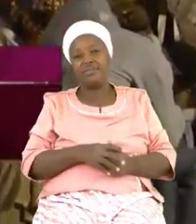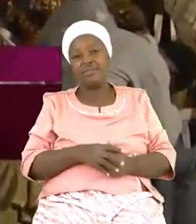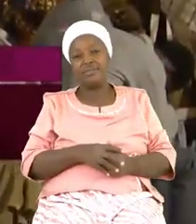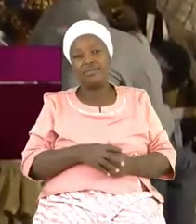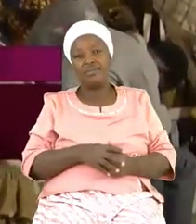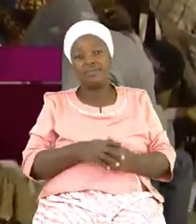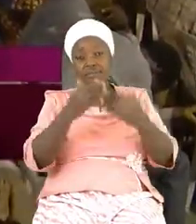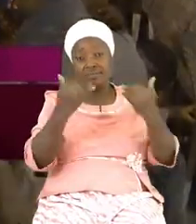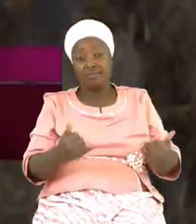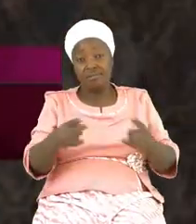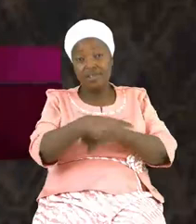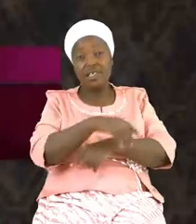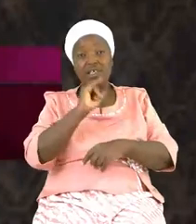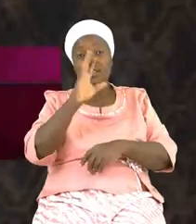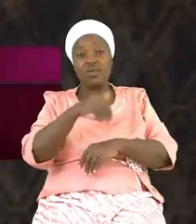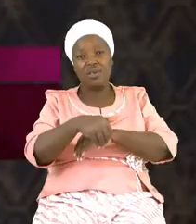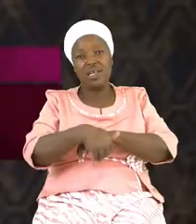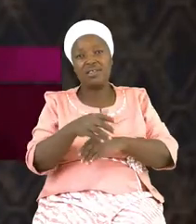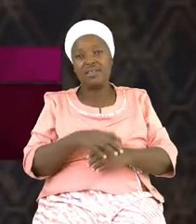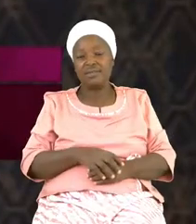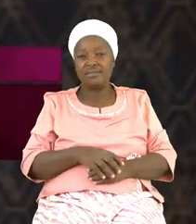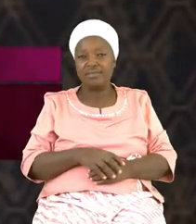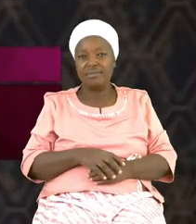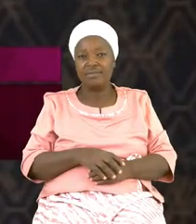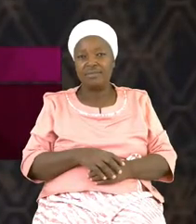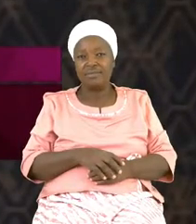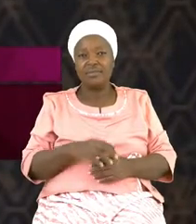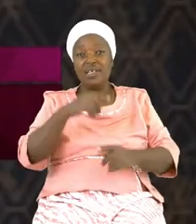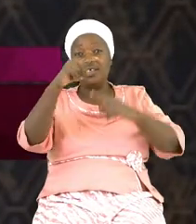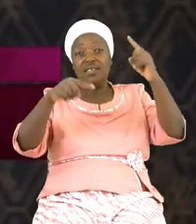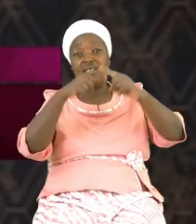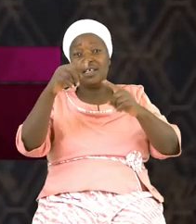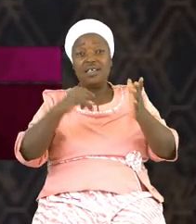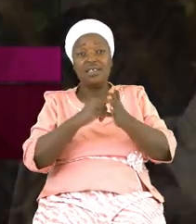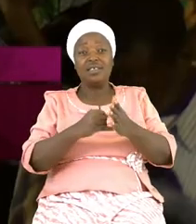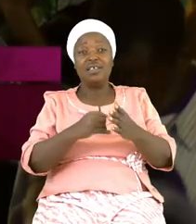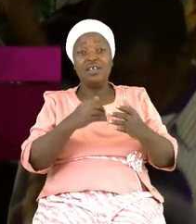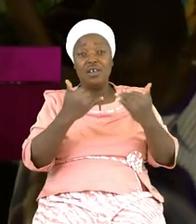Today is your night. Say, today is my night.